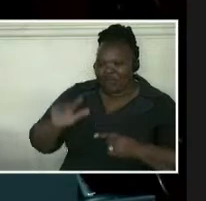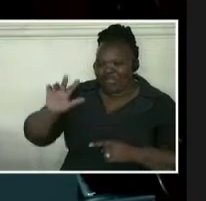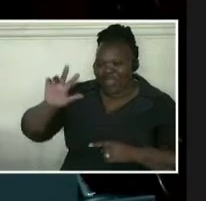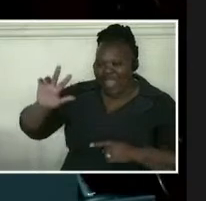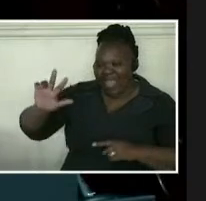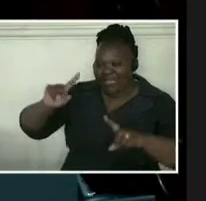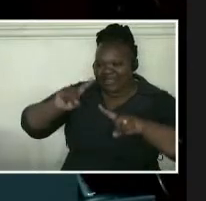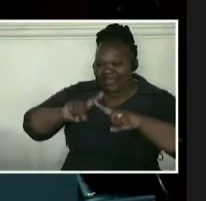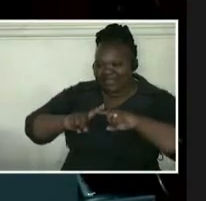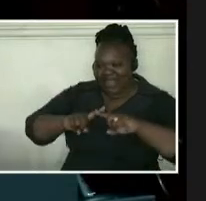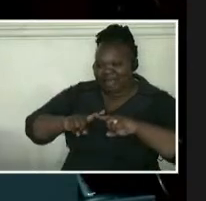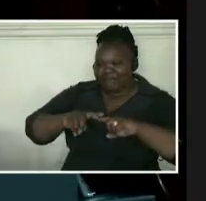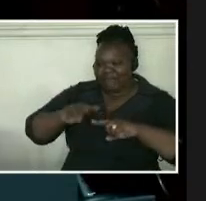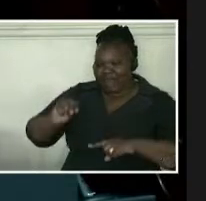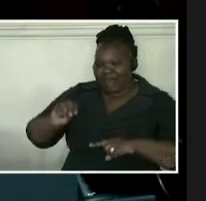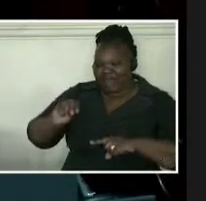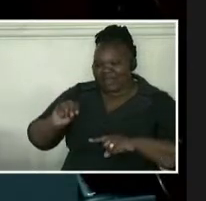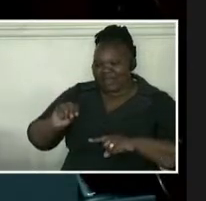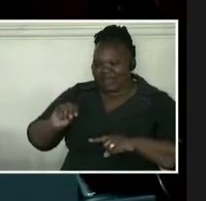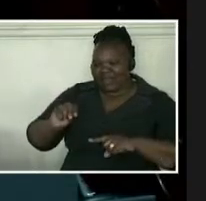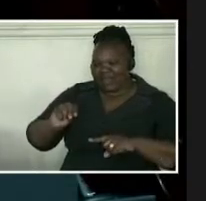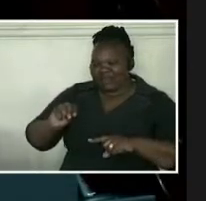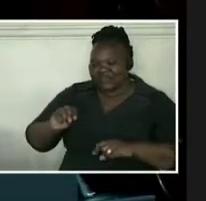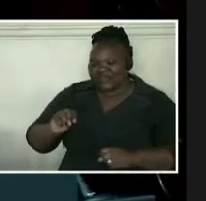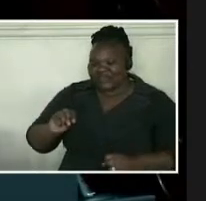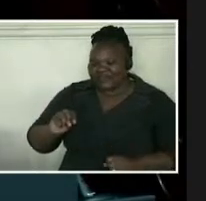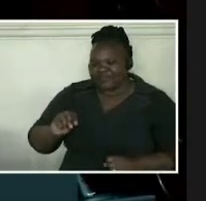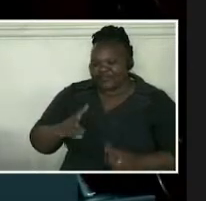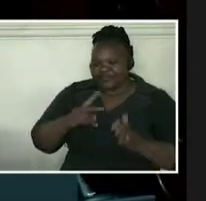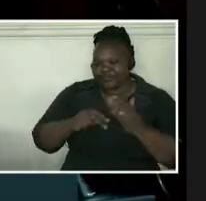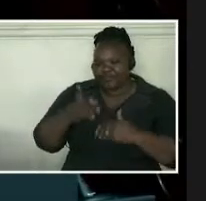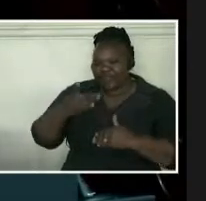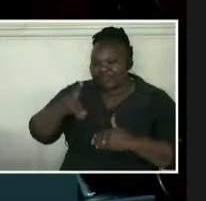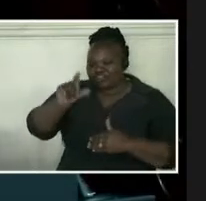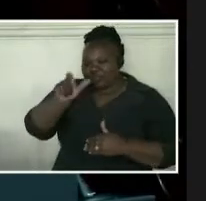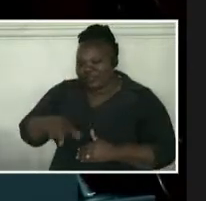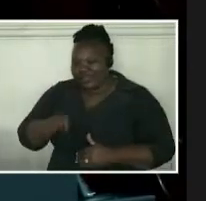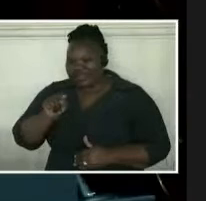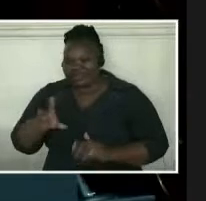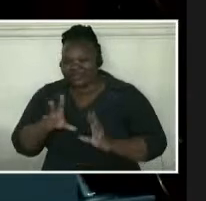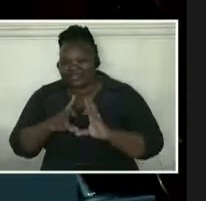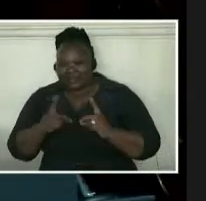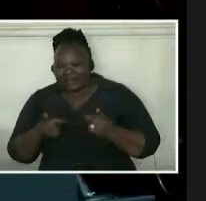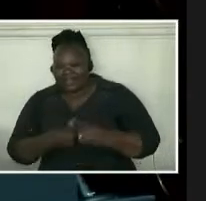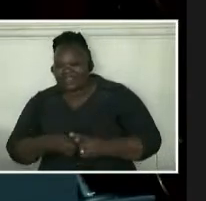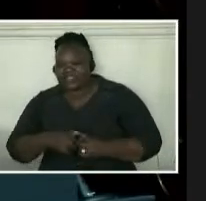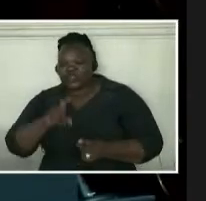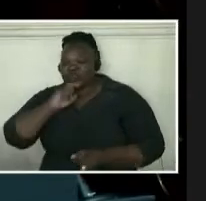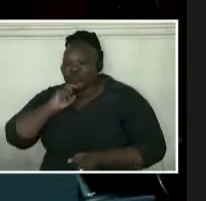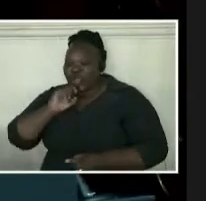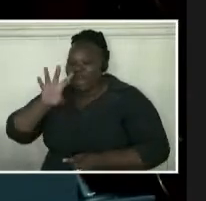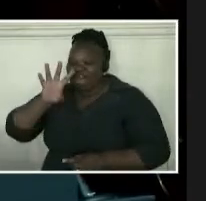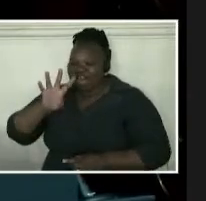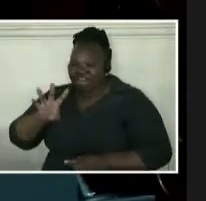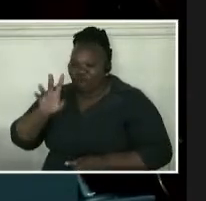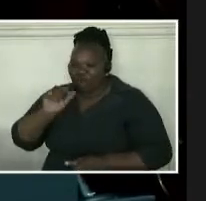market value honorable chairperson this department spent four million ran on two